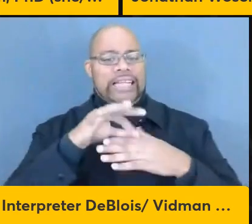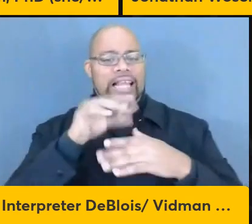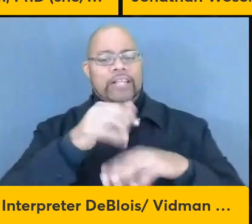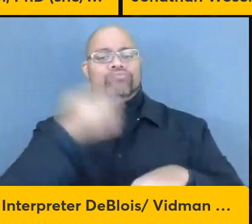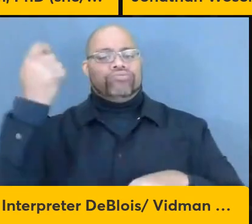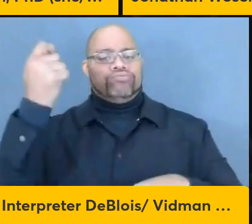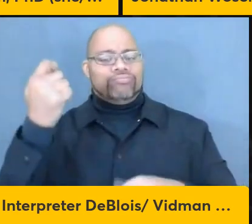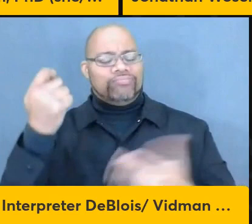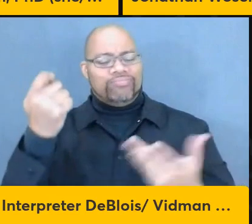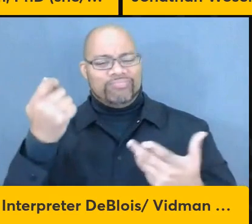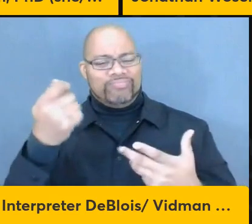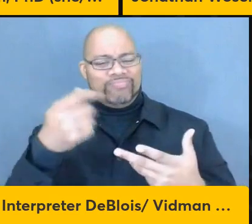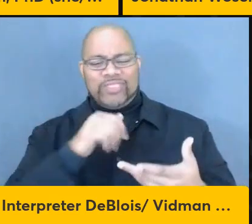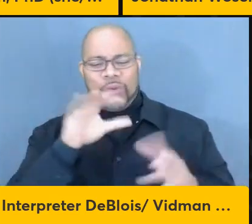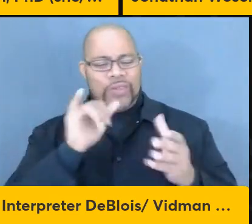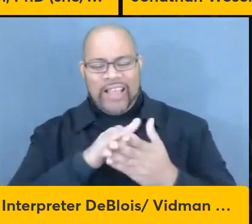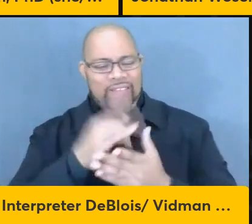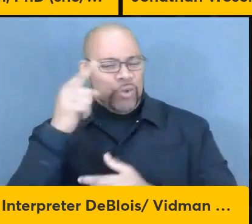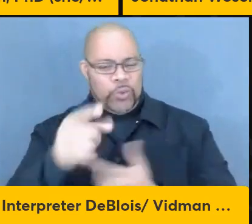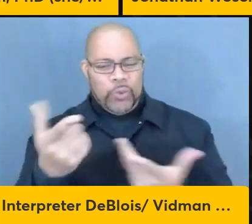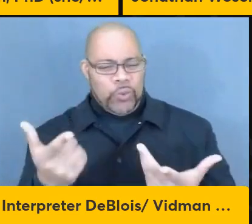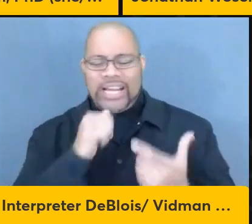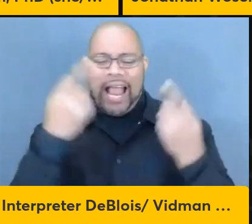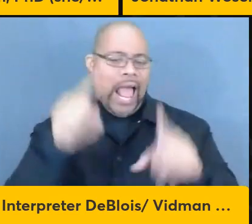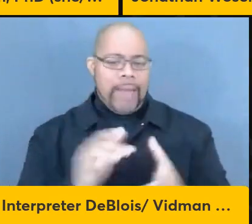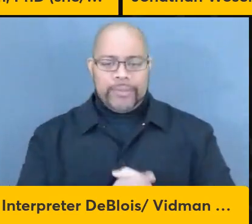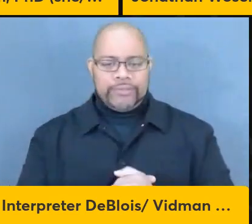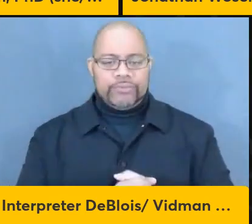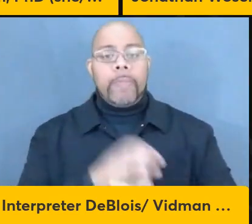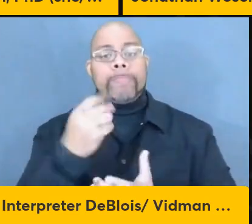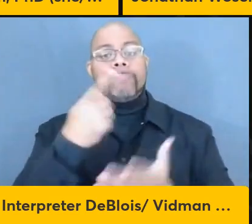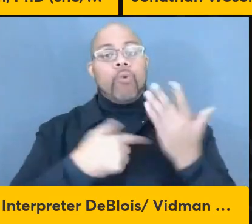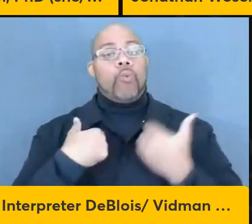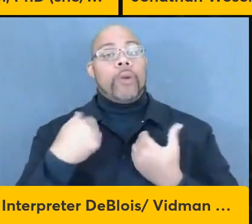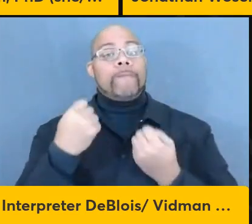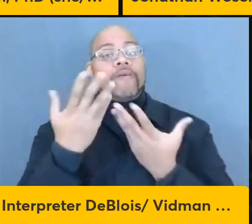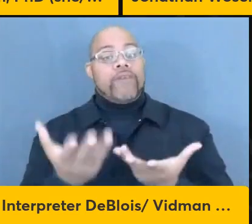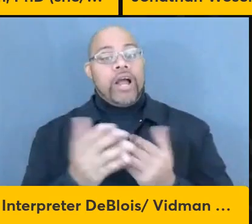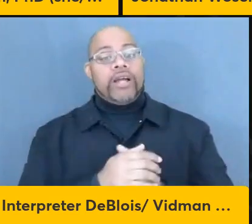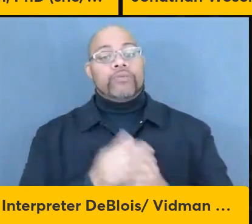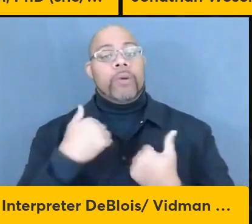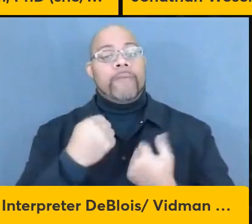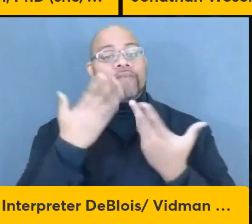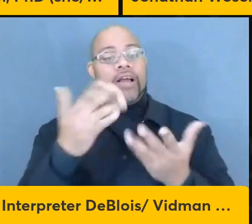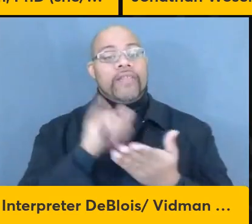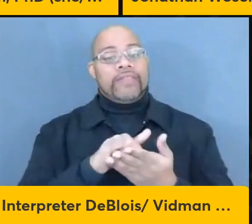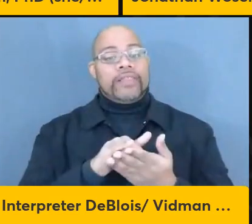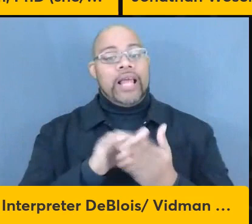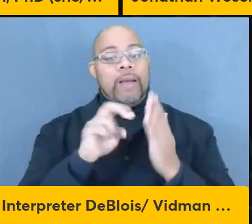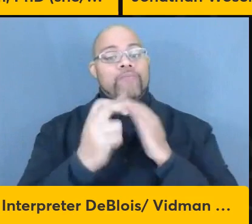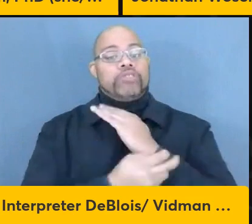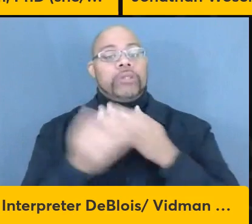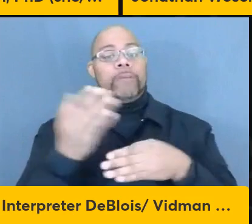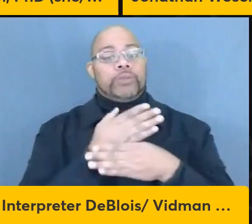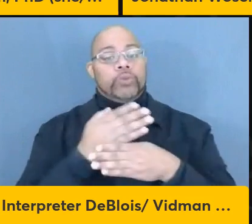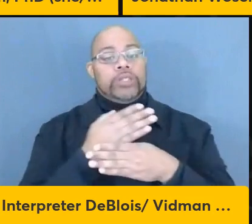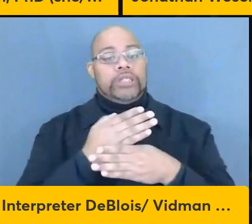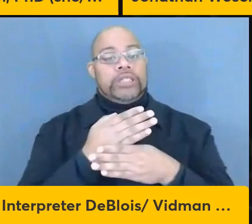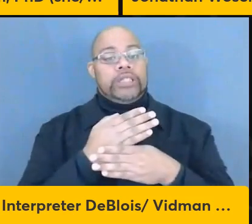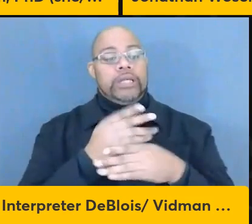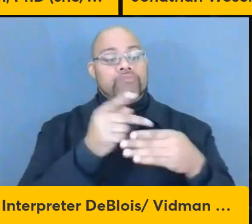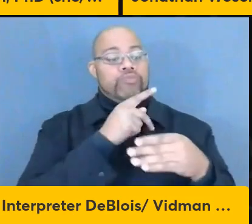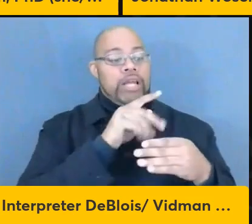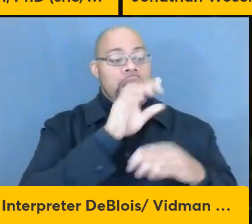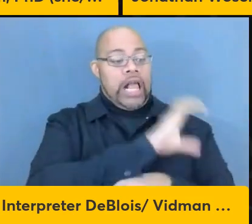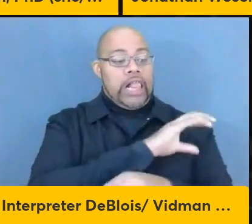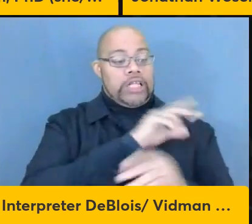out. No one is going to be Swiss cheese for you. It's not going to happen. So what we provide is we provide this bridge between, preclinical